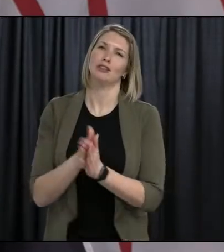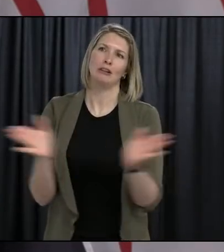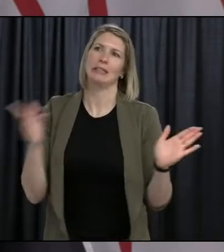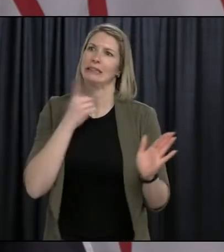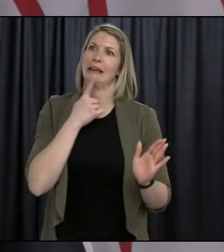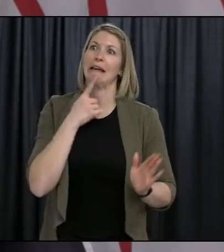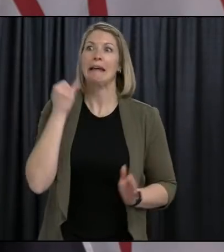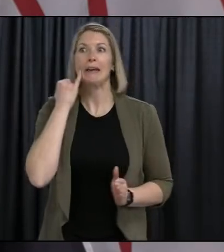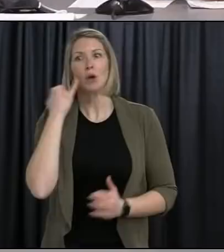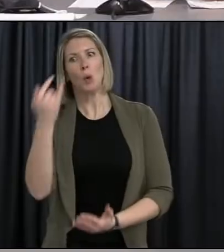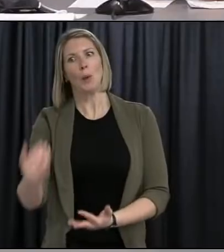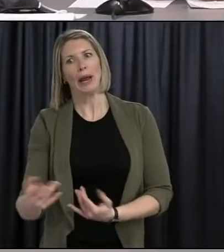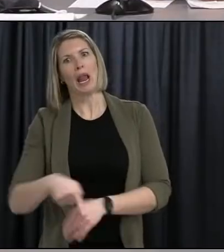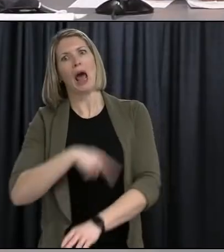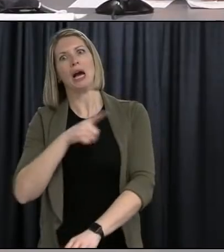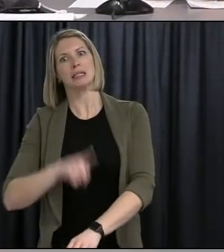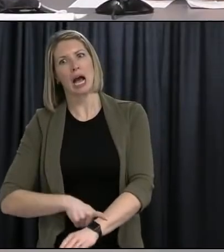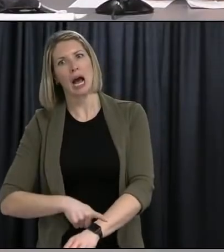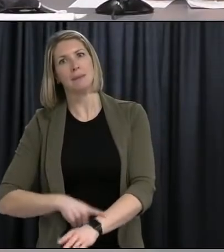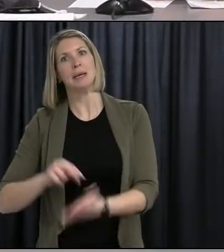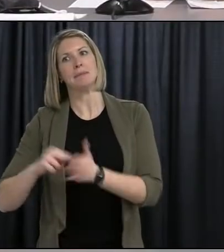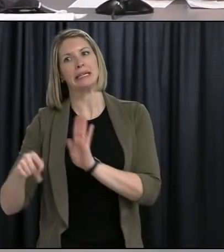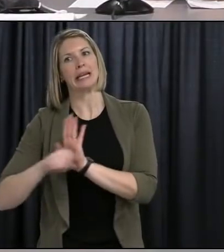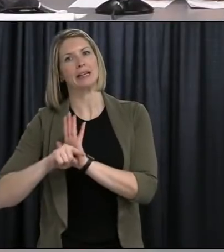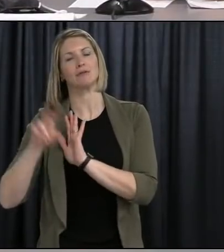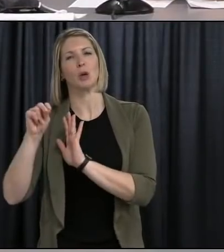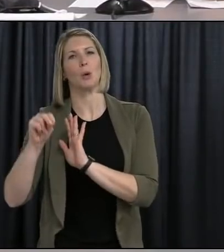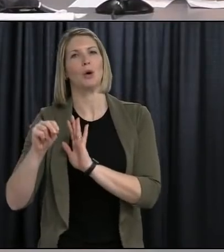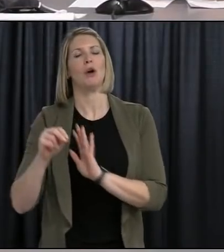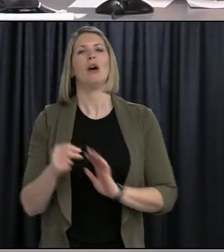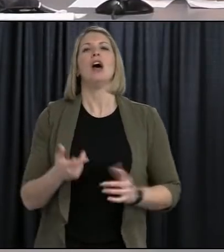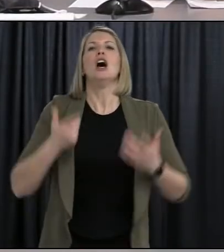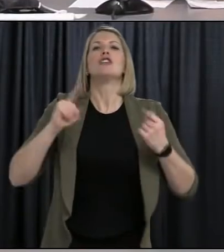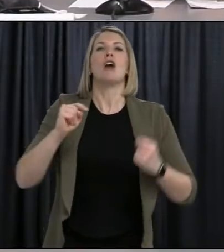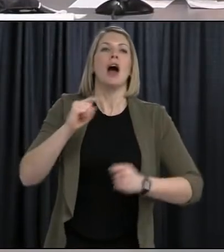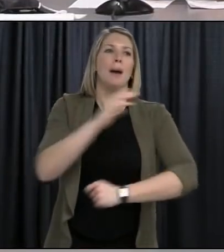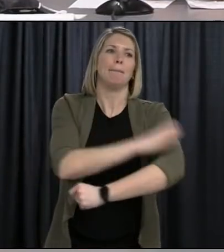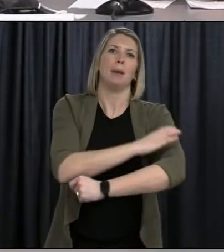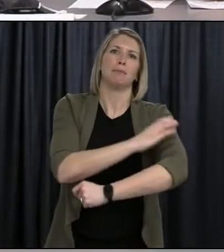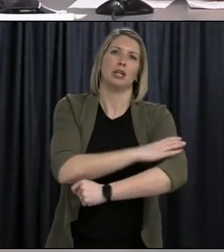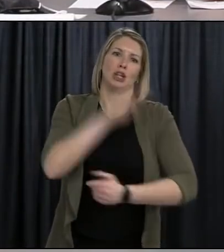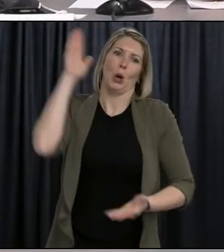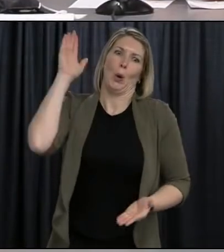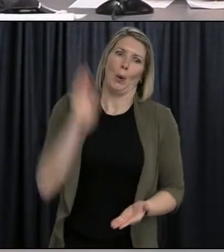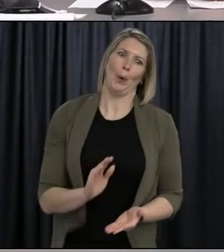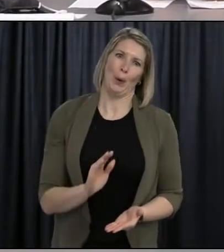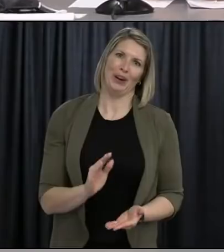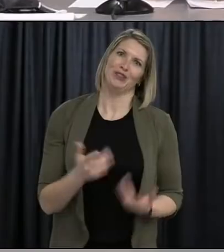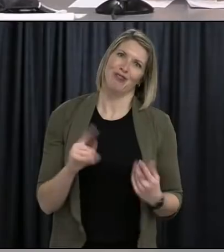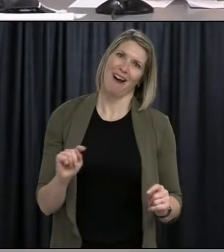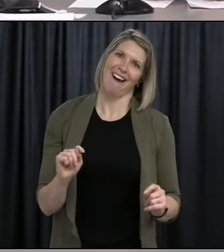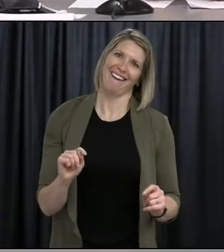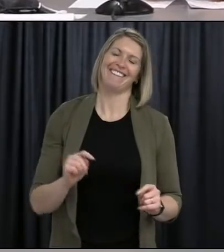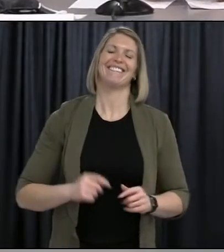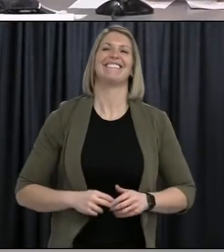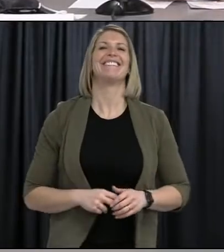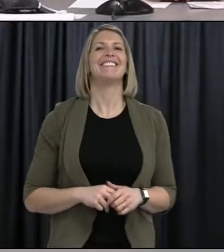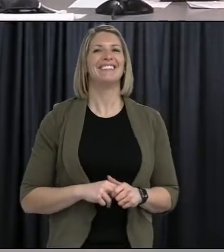that. No, that's okay. Just looking to get everybody to lower their blood pressure before we have another problem.